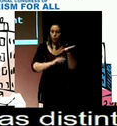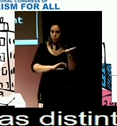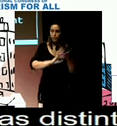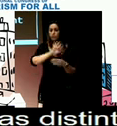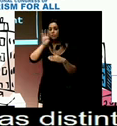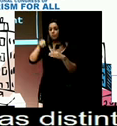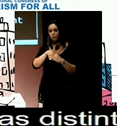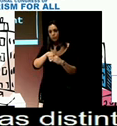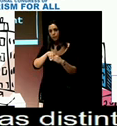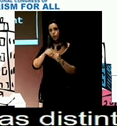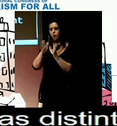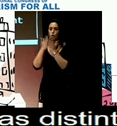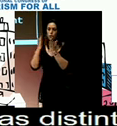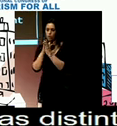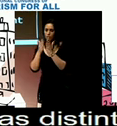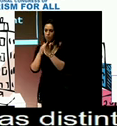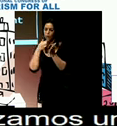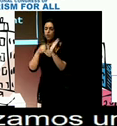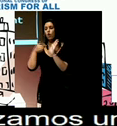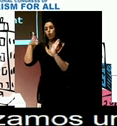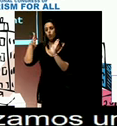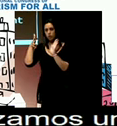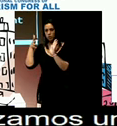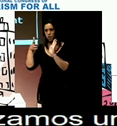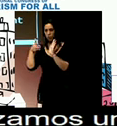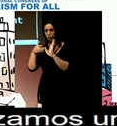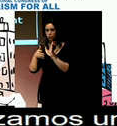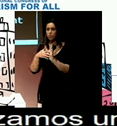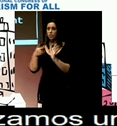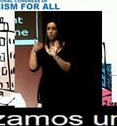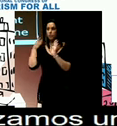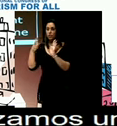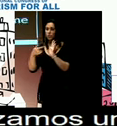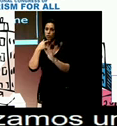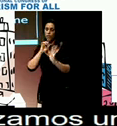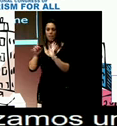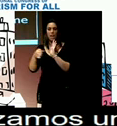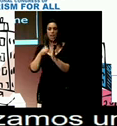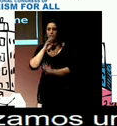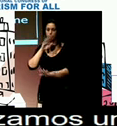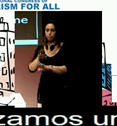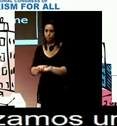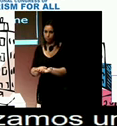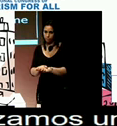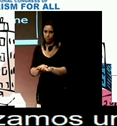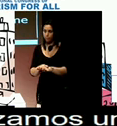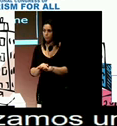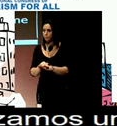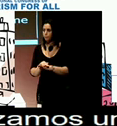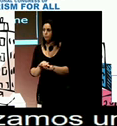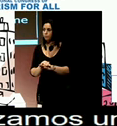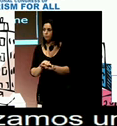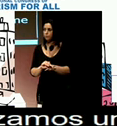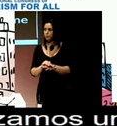reports and some brochures with recommendations based on the accessibility